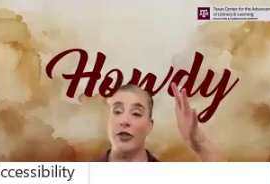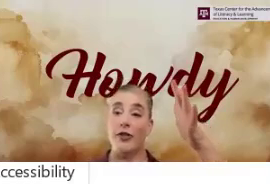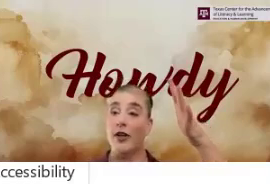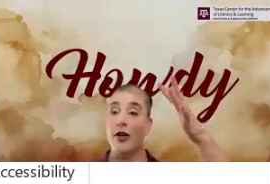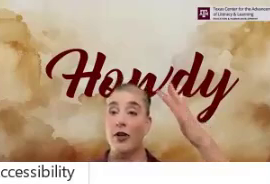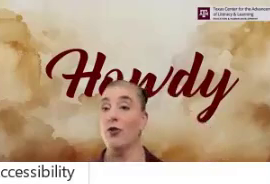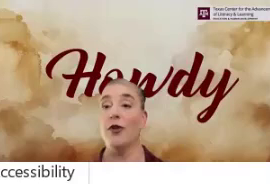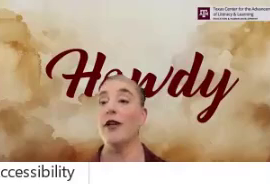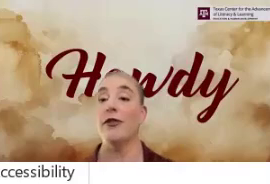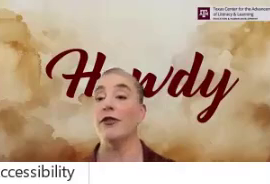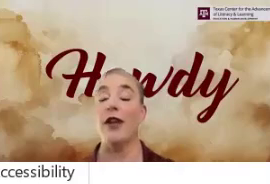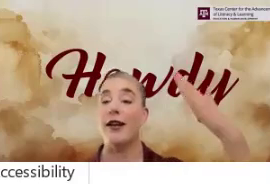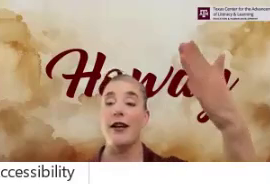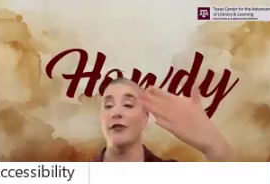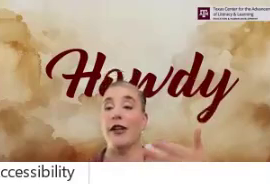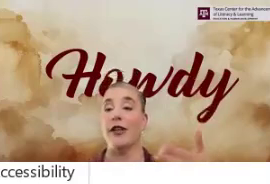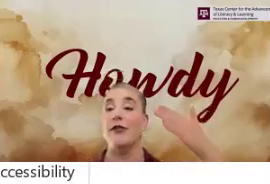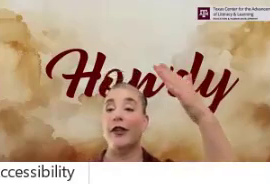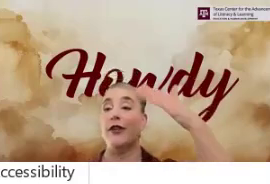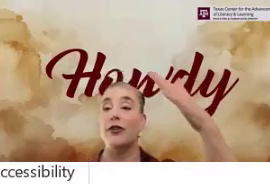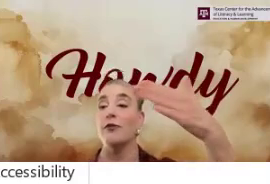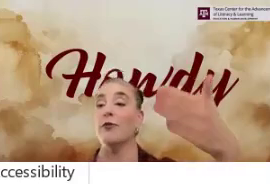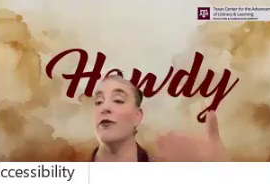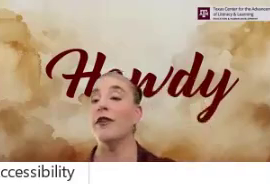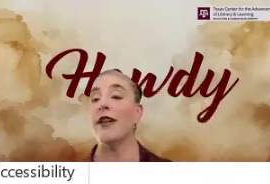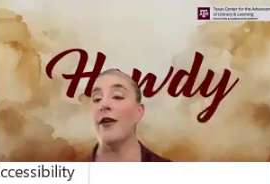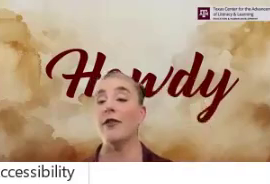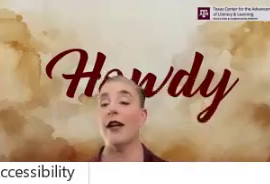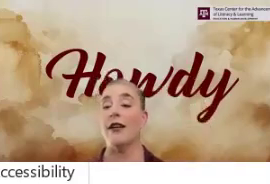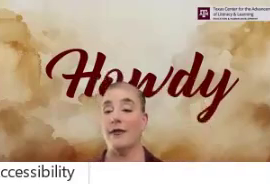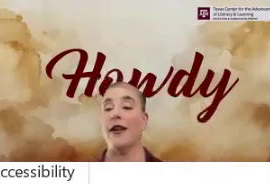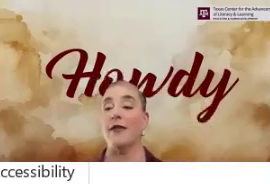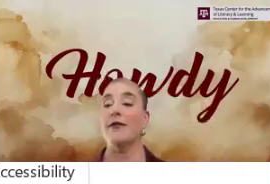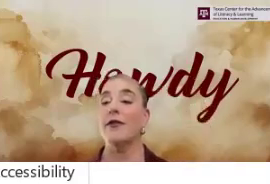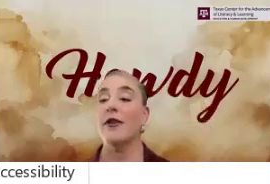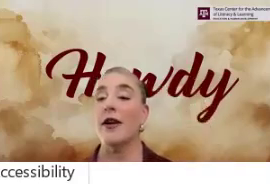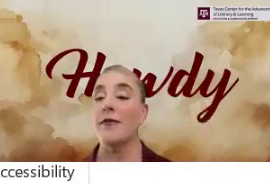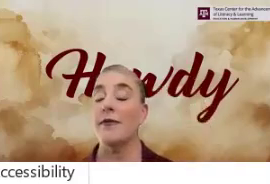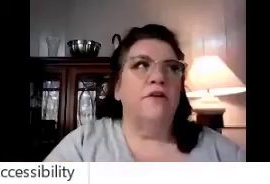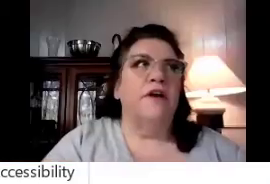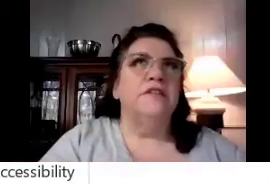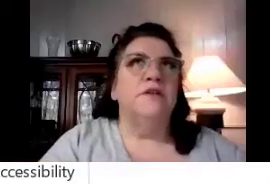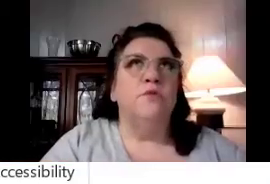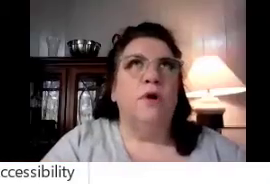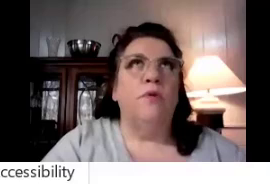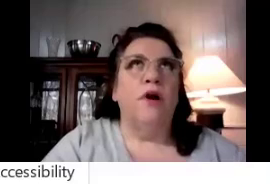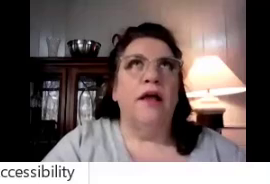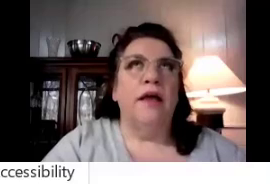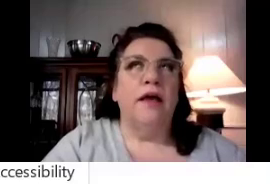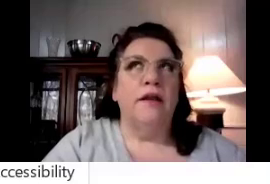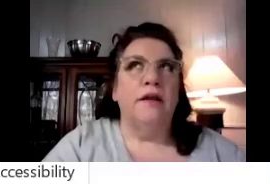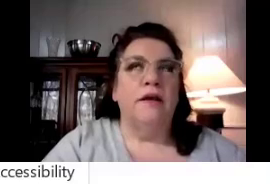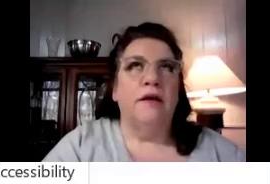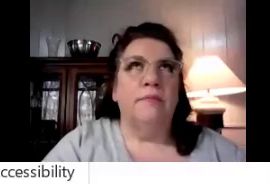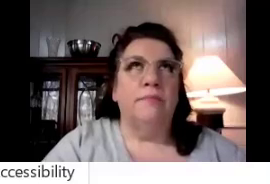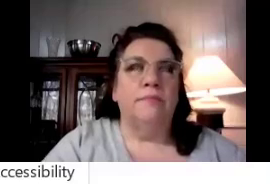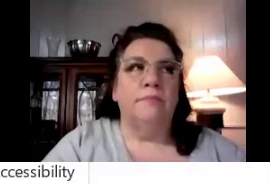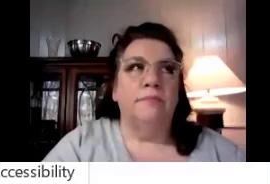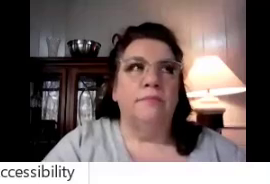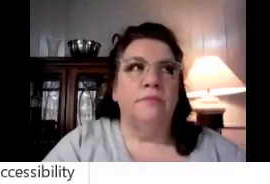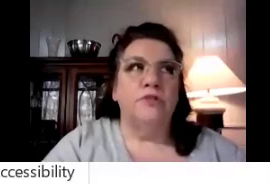animations is we just do another slide, Heather, like you said, just move it down. Like, Gareth, I did one where I